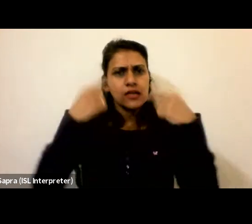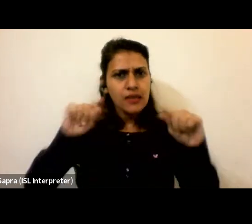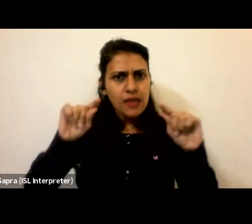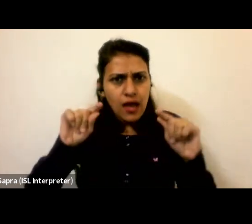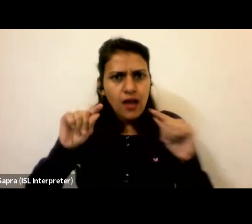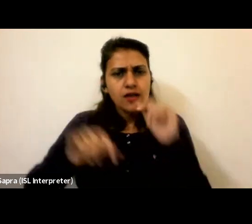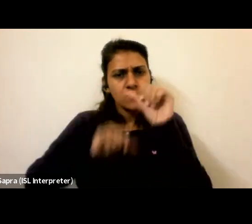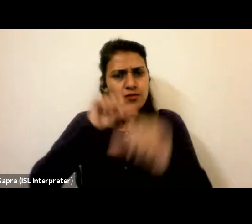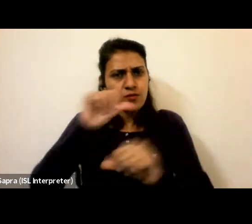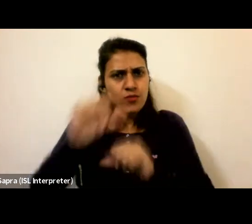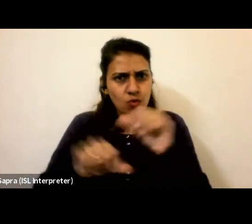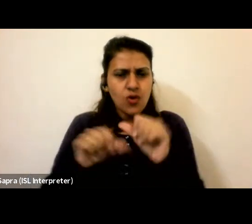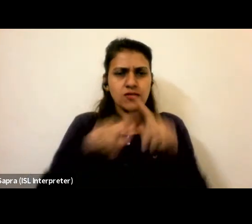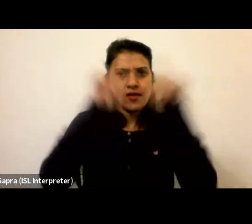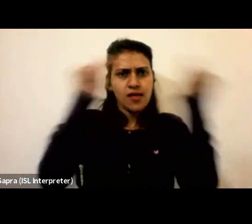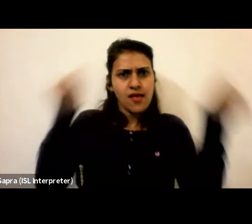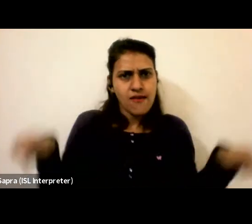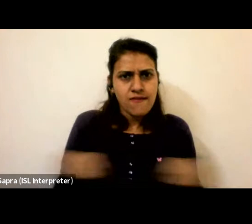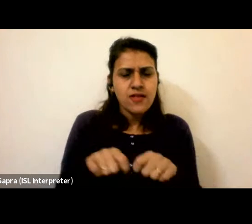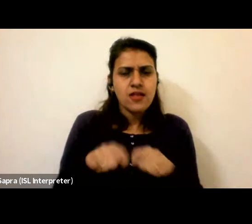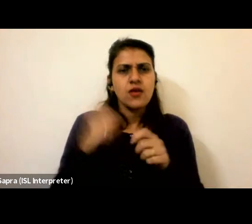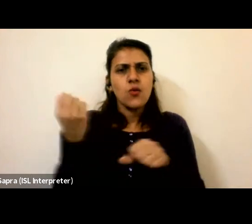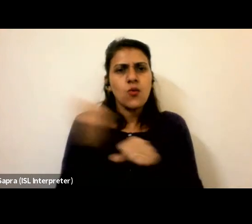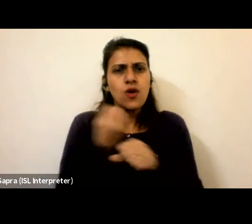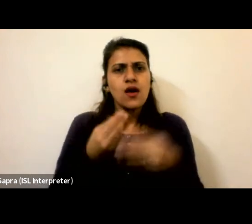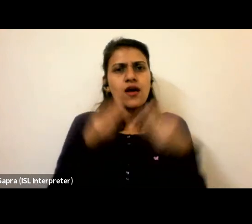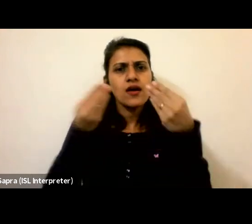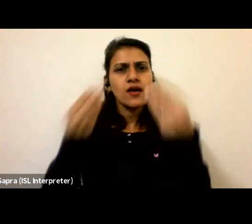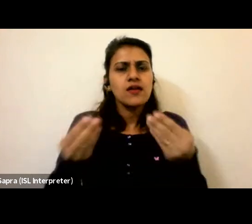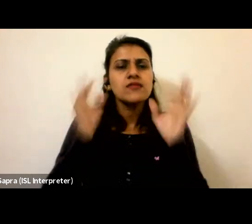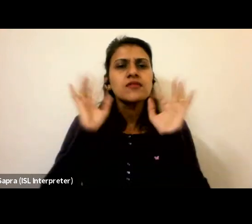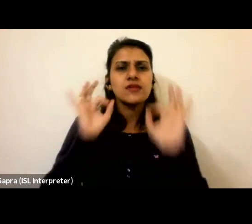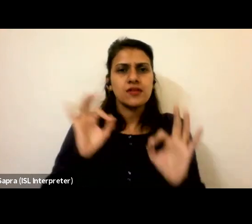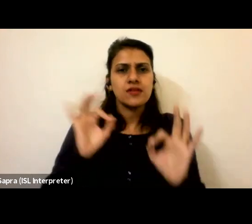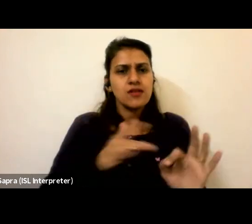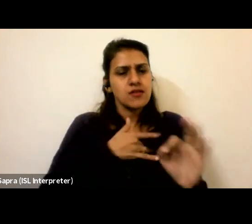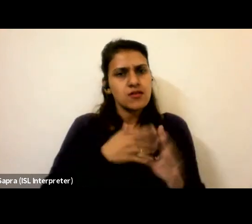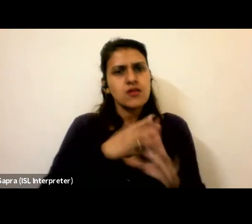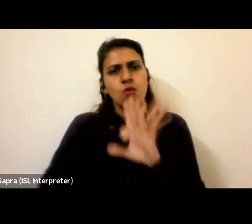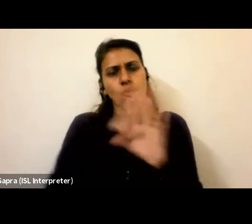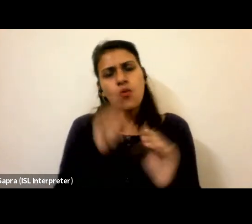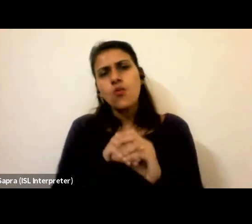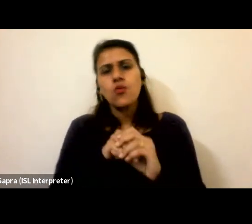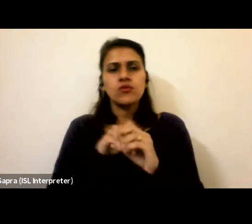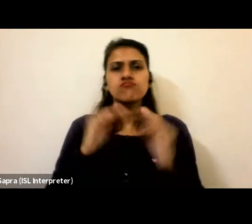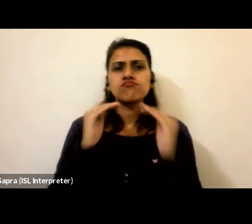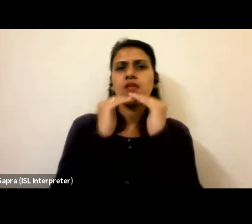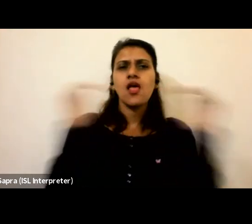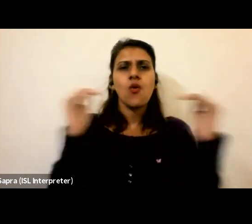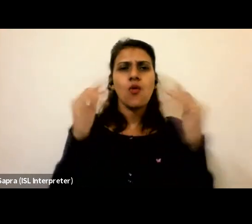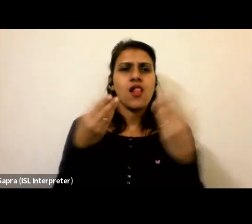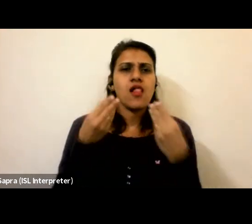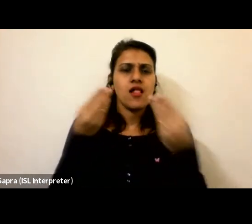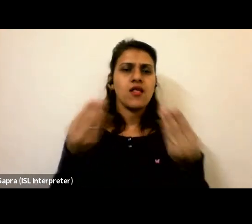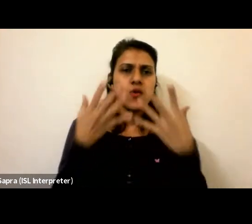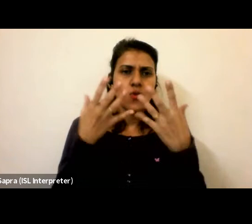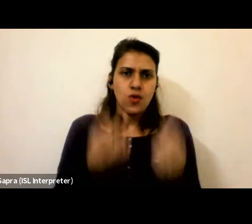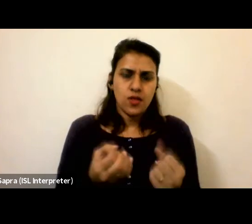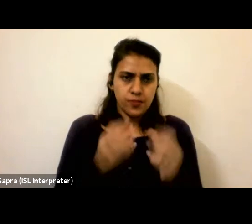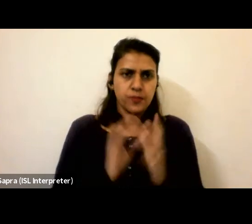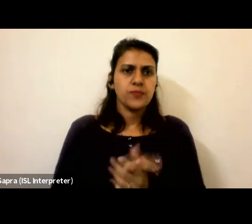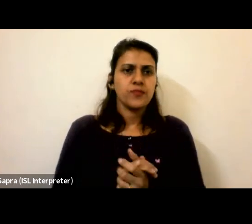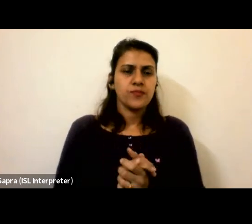processes, and frameworks that promote sensitivity, empathy, and inclusion. Given the fact that Mindtree